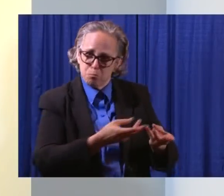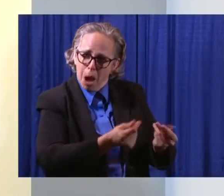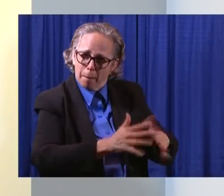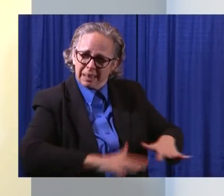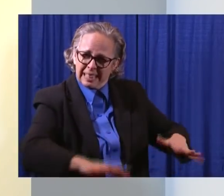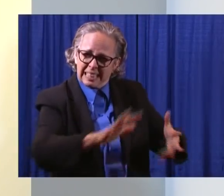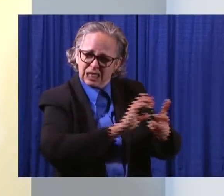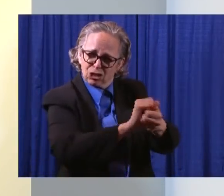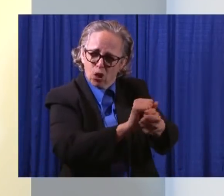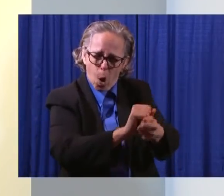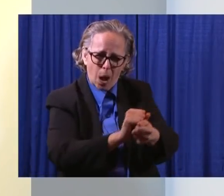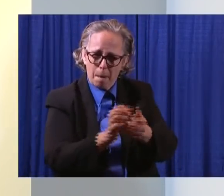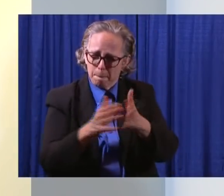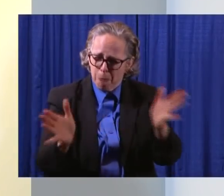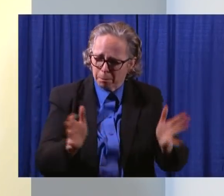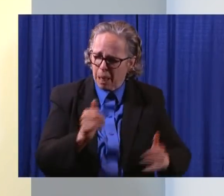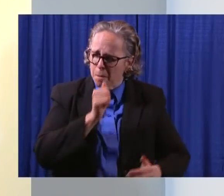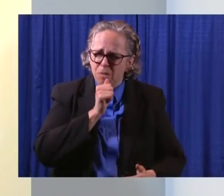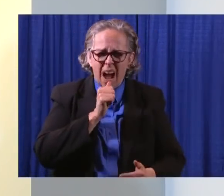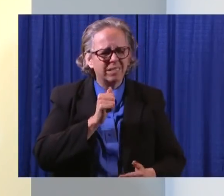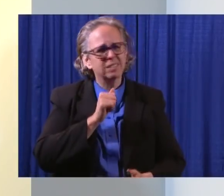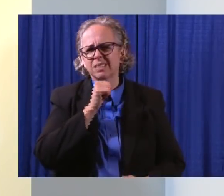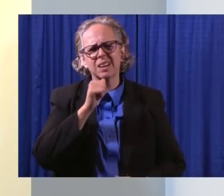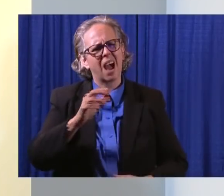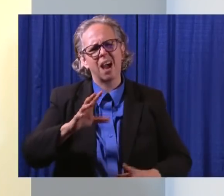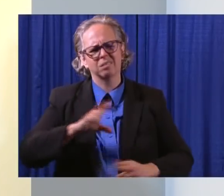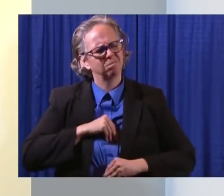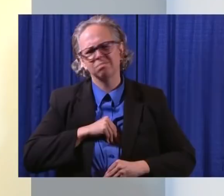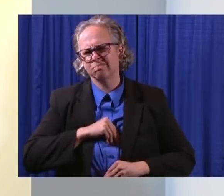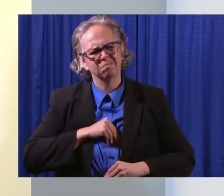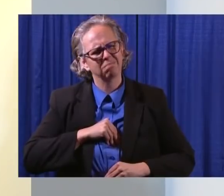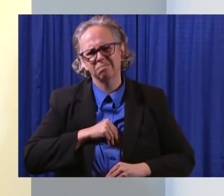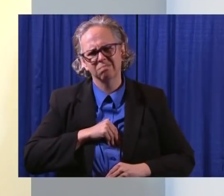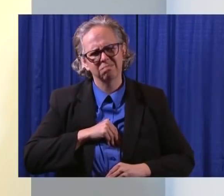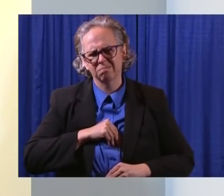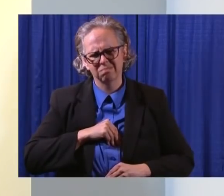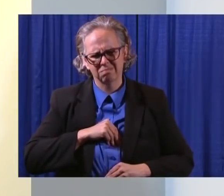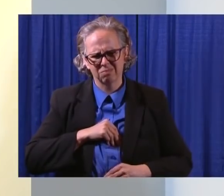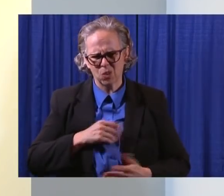right. Disrupting businesses and traffic is not a right.